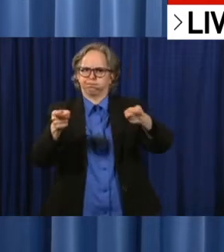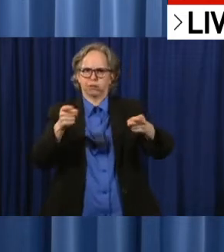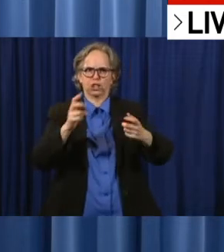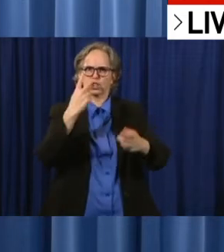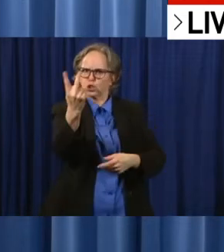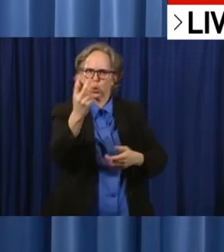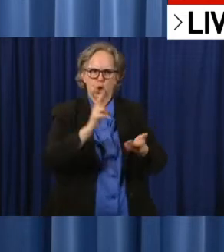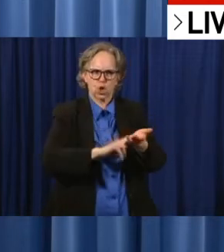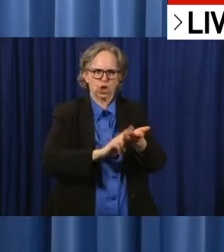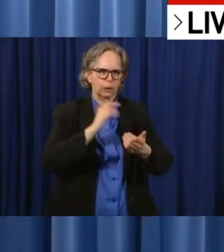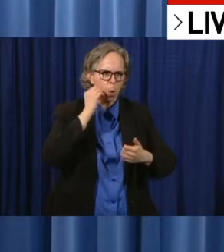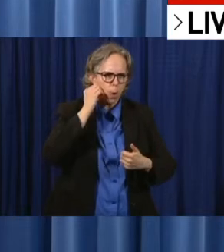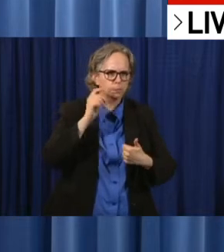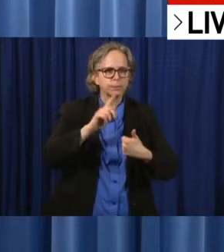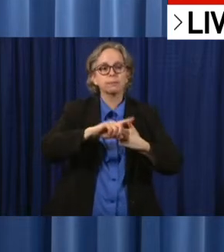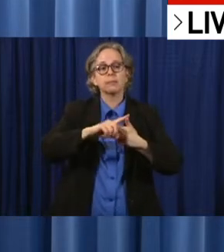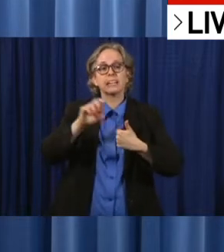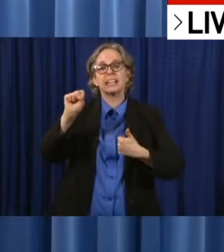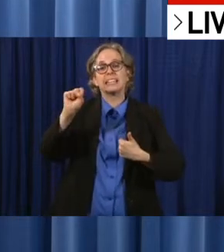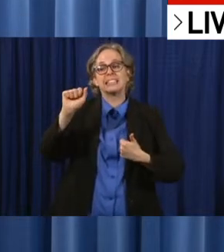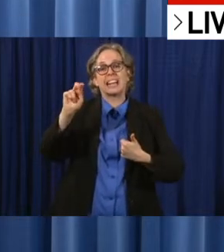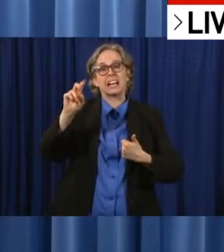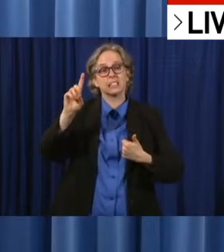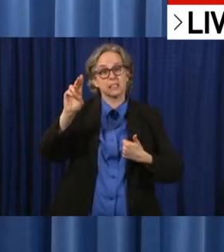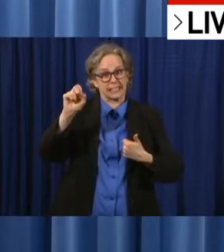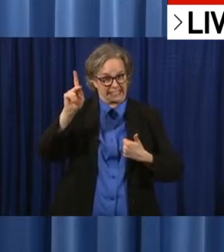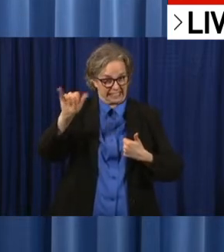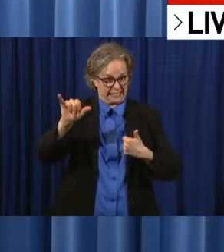other in Georgetown.